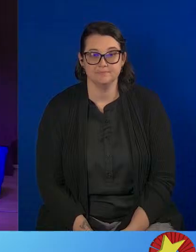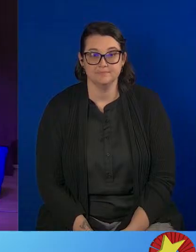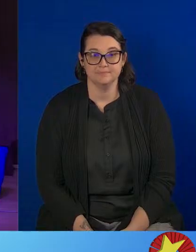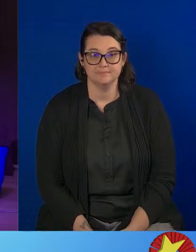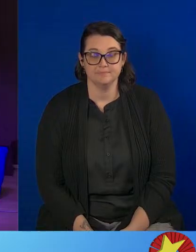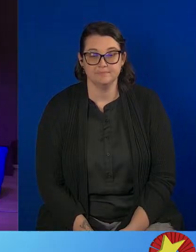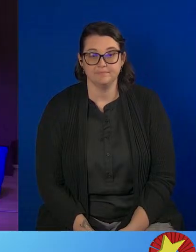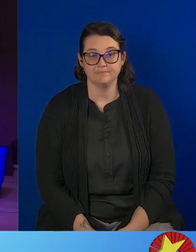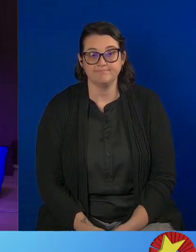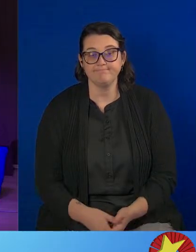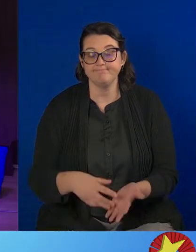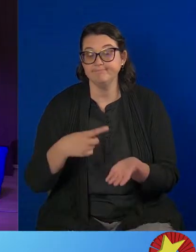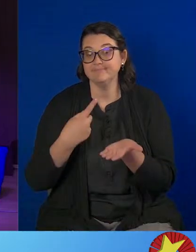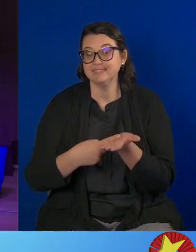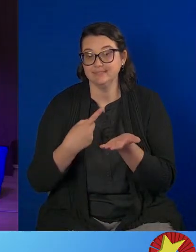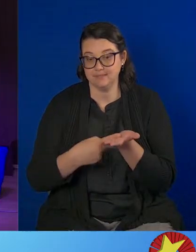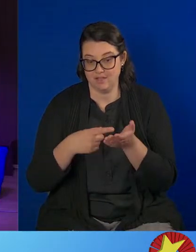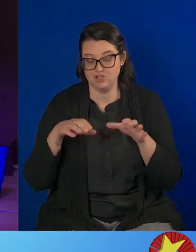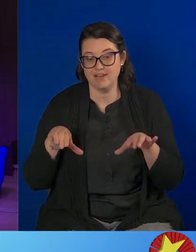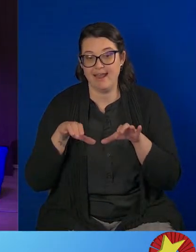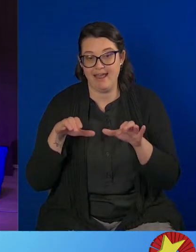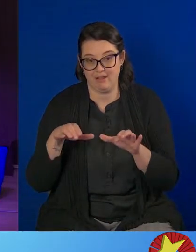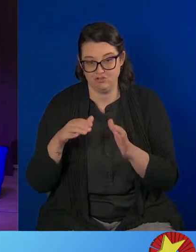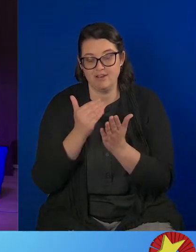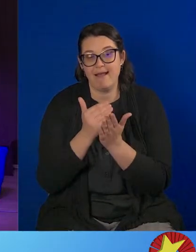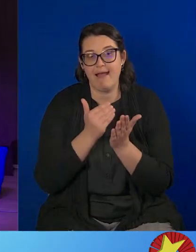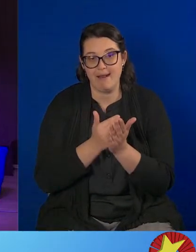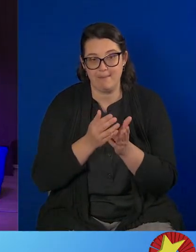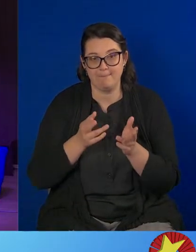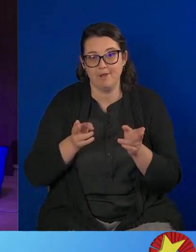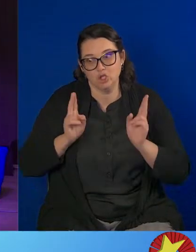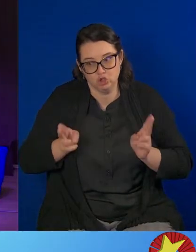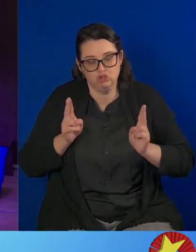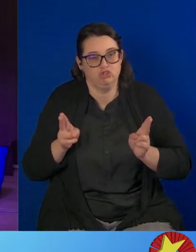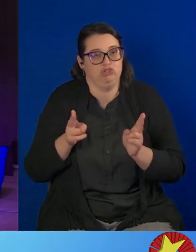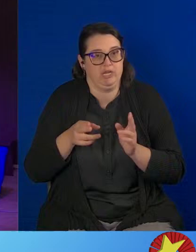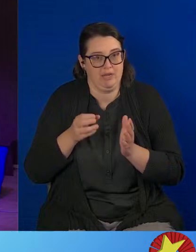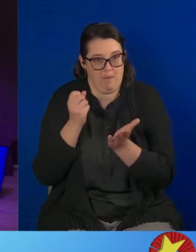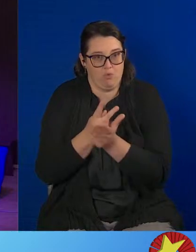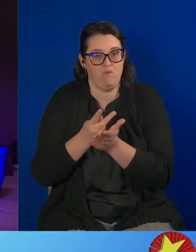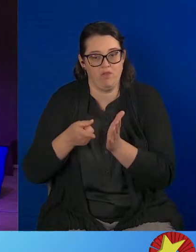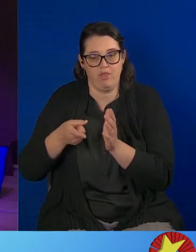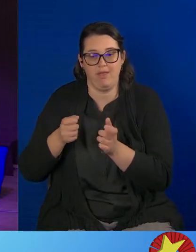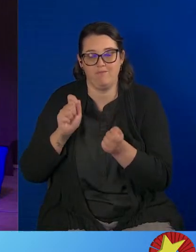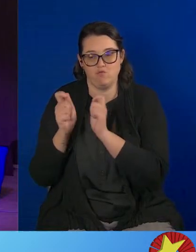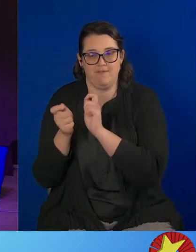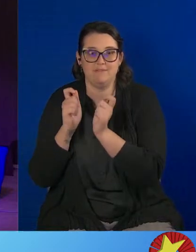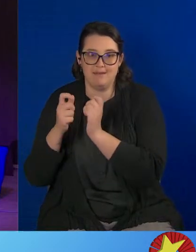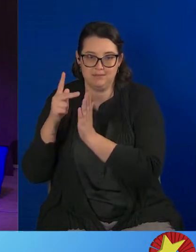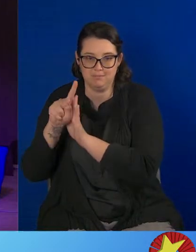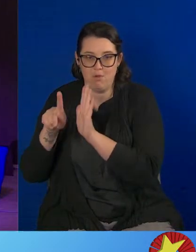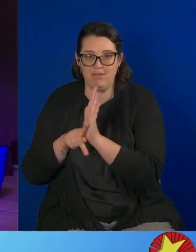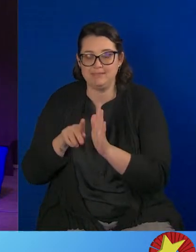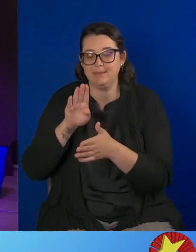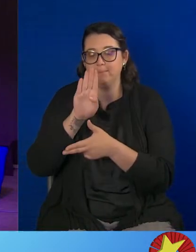Discussion action item, urgent approval of revised policies, and it's going to be BCB,